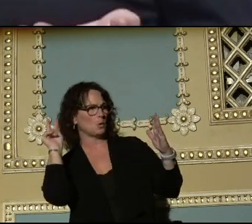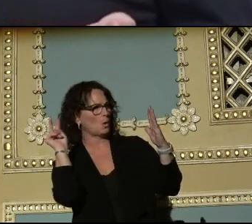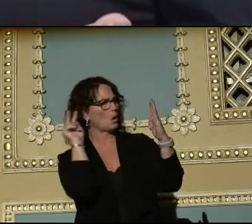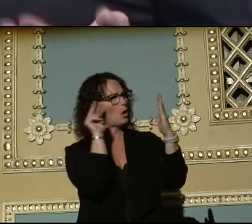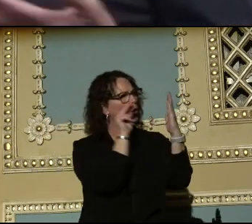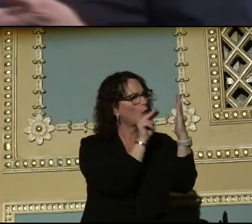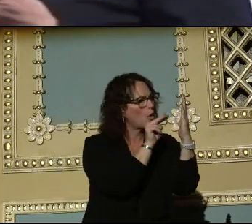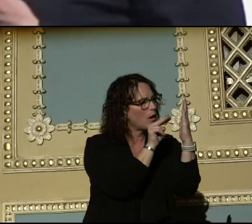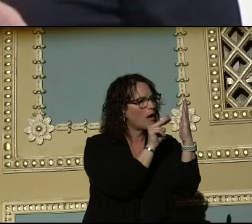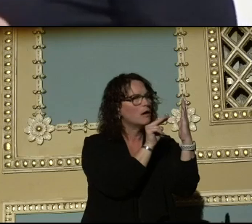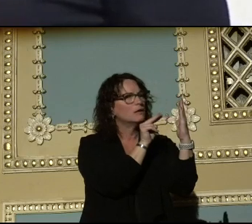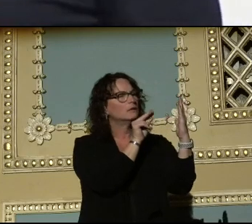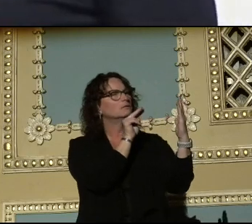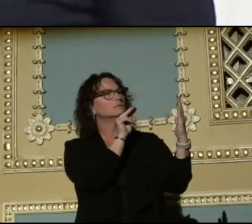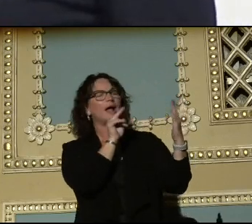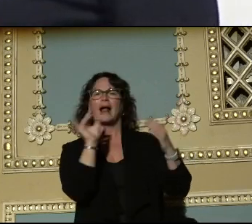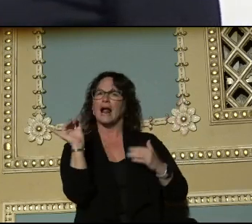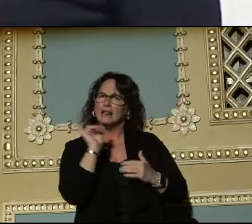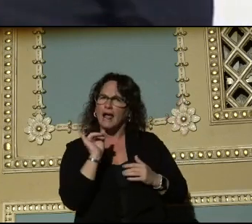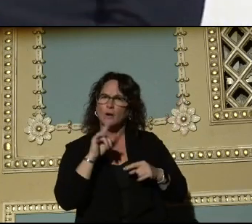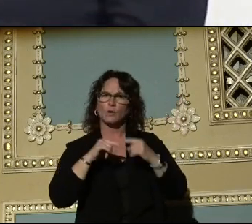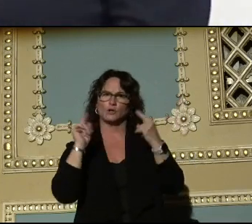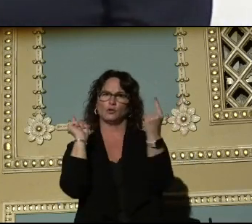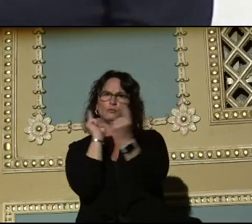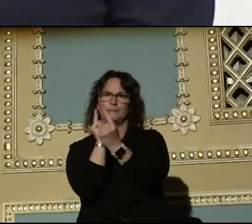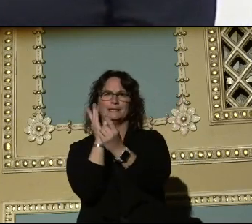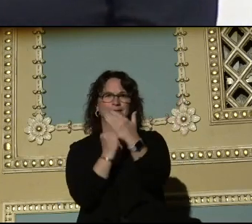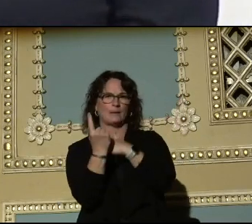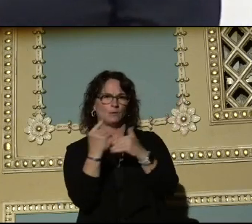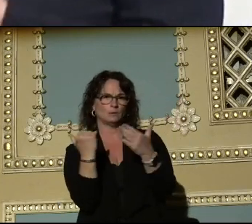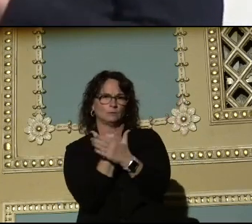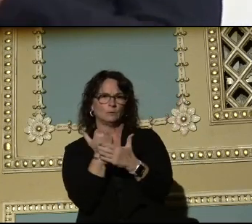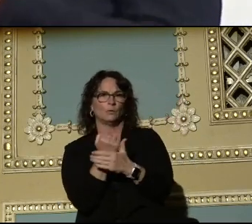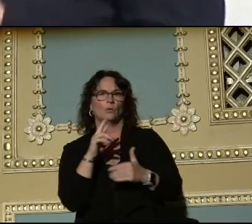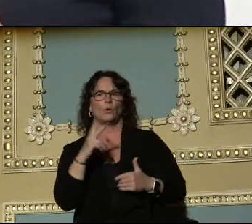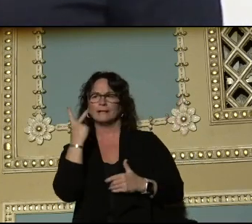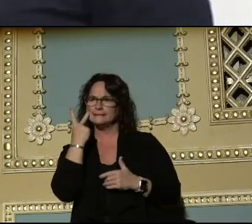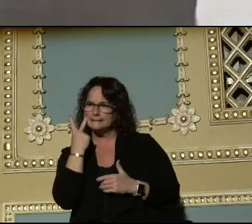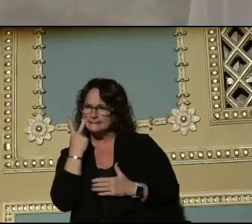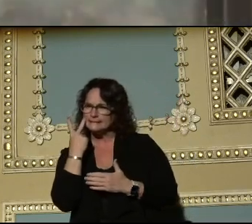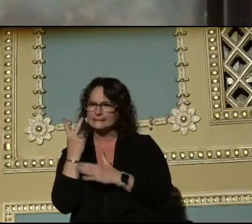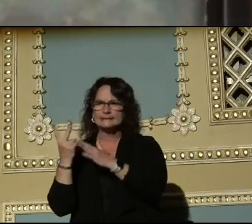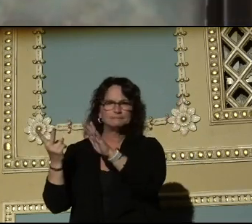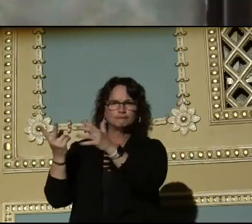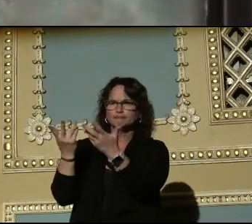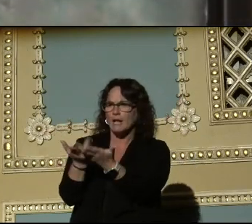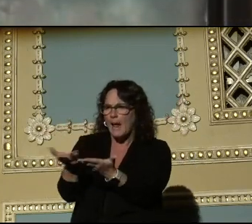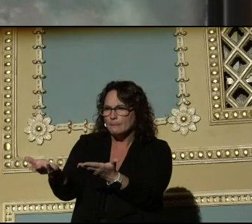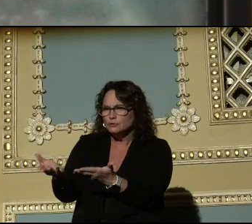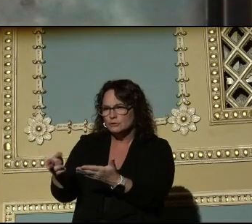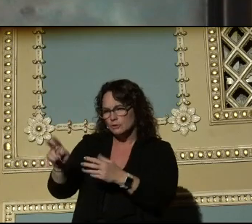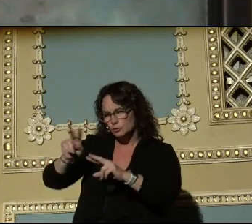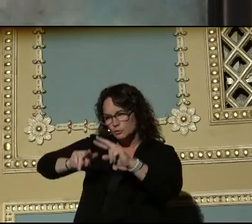know someone, or if you see an inanimate object and you study it, what is beneath starts to